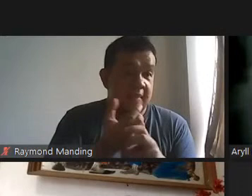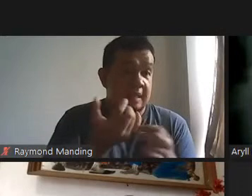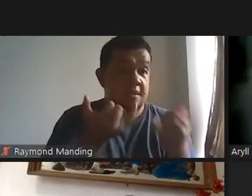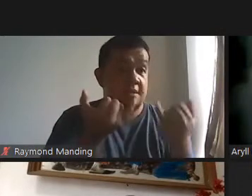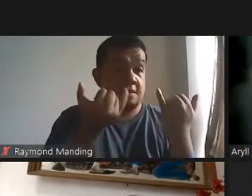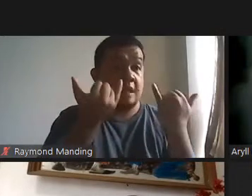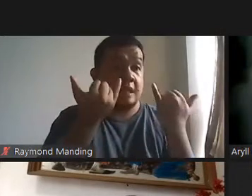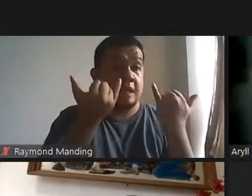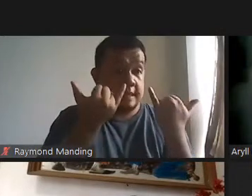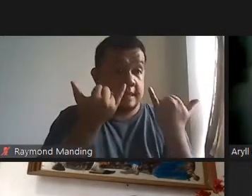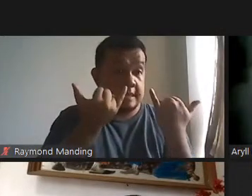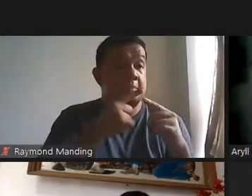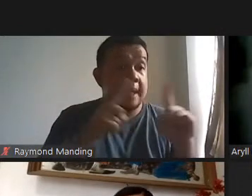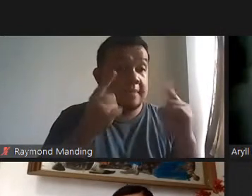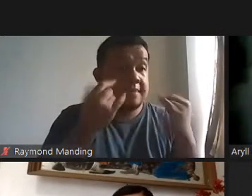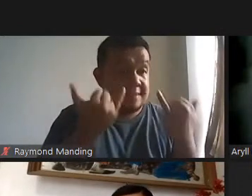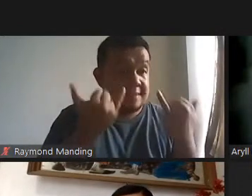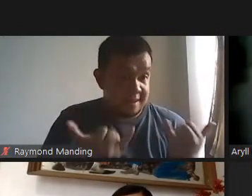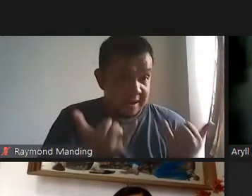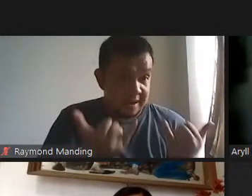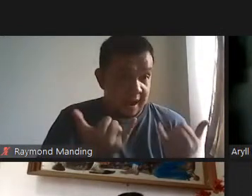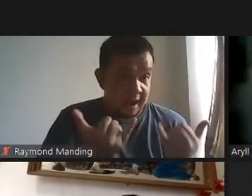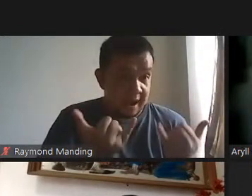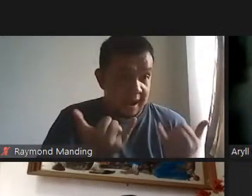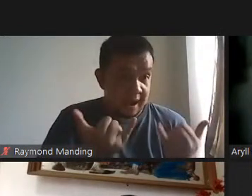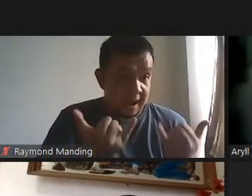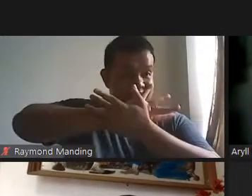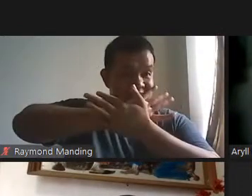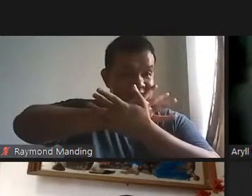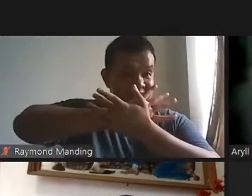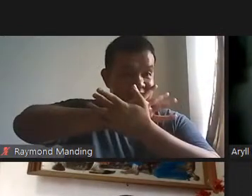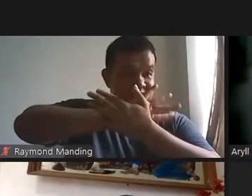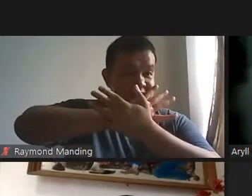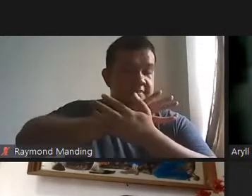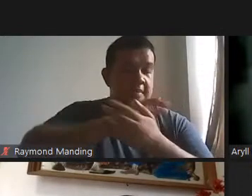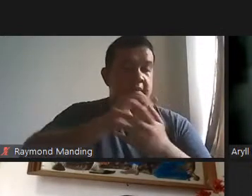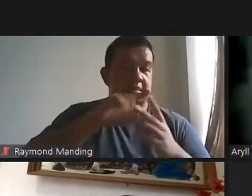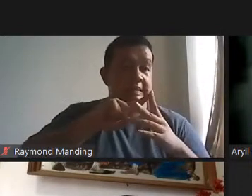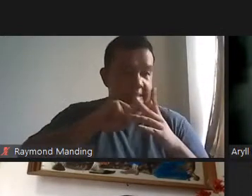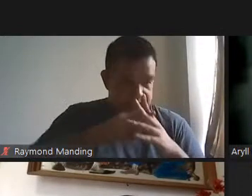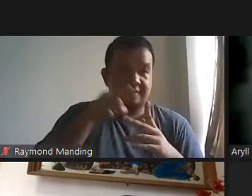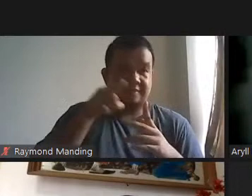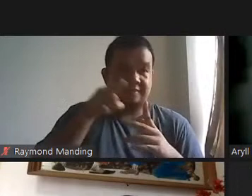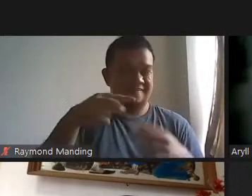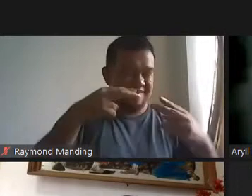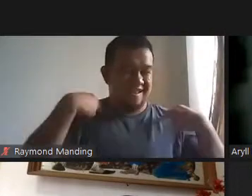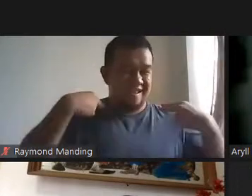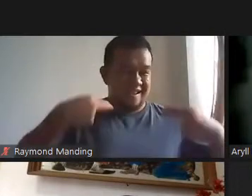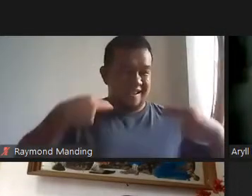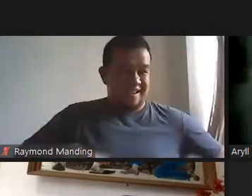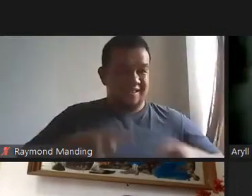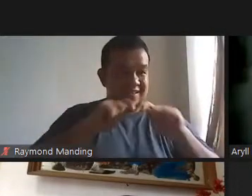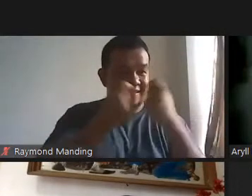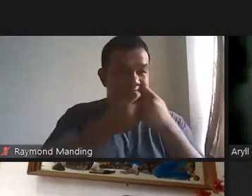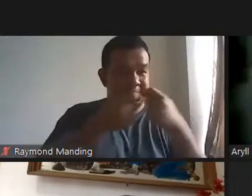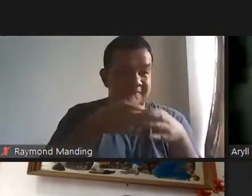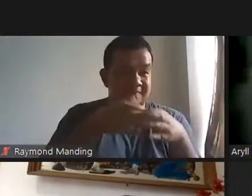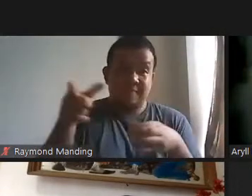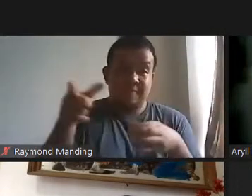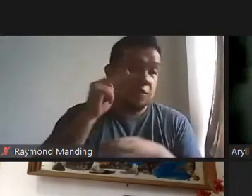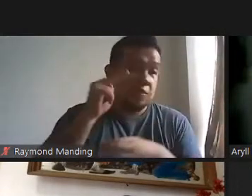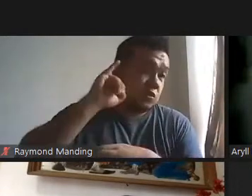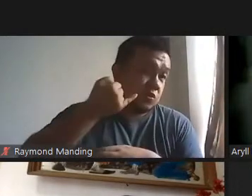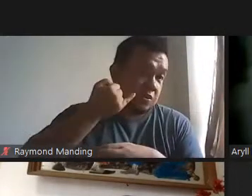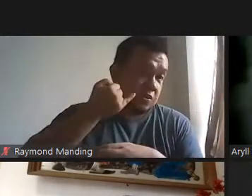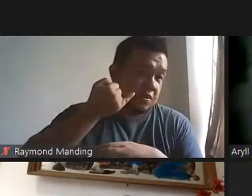pagdating sa for the deaf community. Pero now, doon na nag-start yung COVID, nag-start din yung